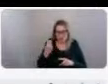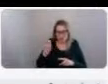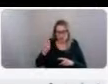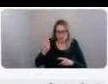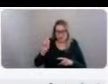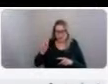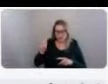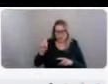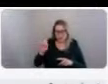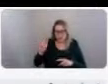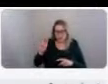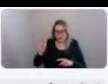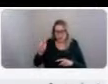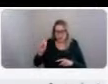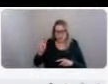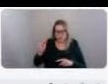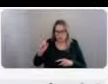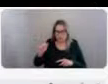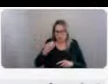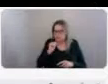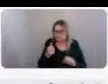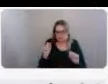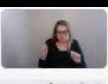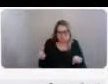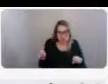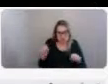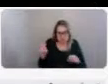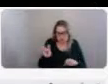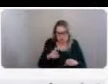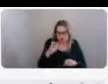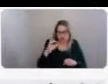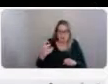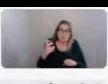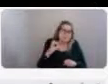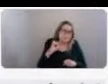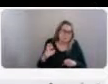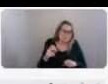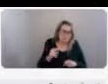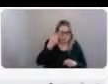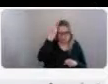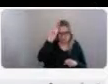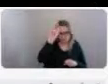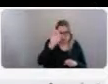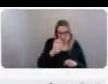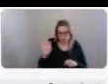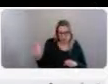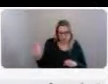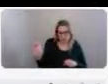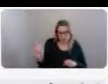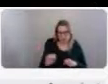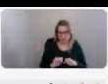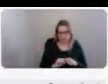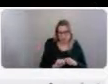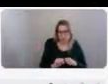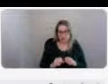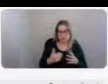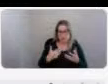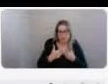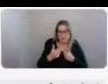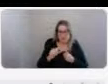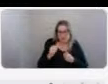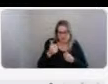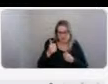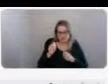miranda also it's not possible to travel from the northern section to the eastern and southern sections without passing through another